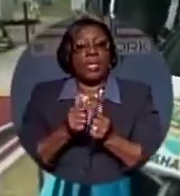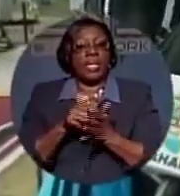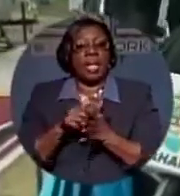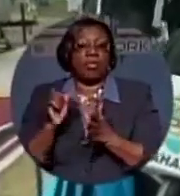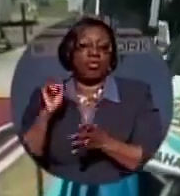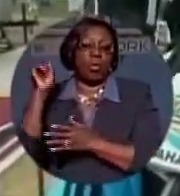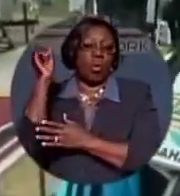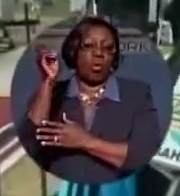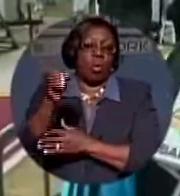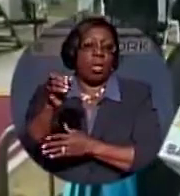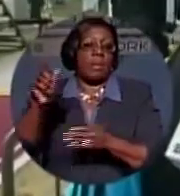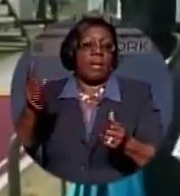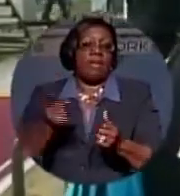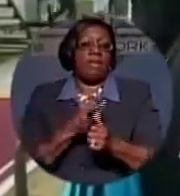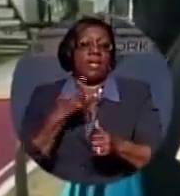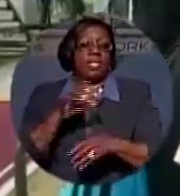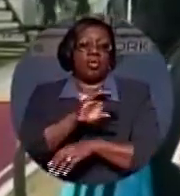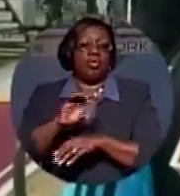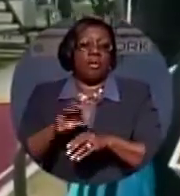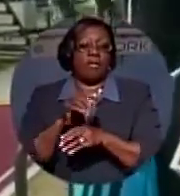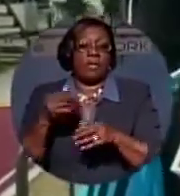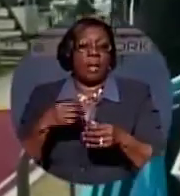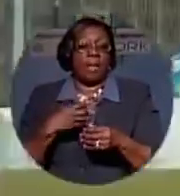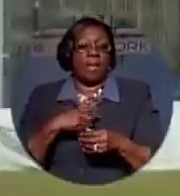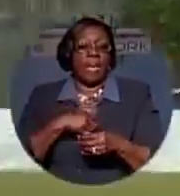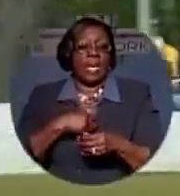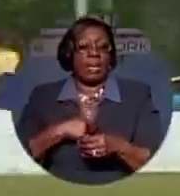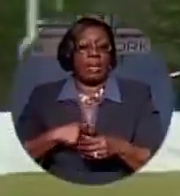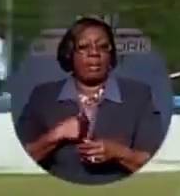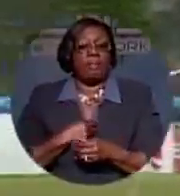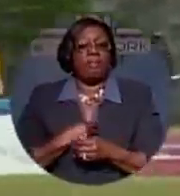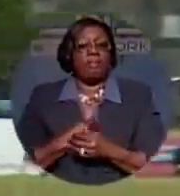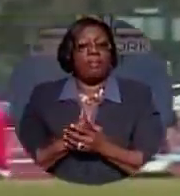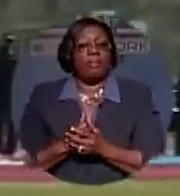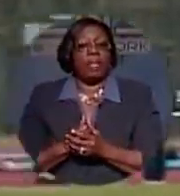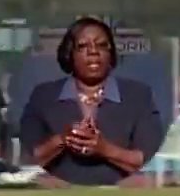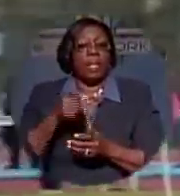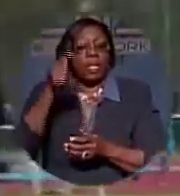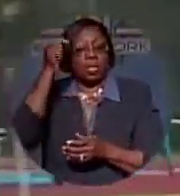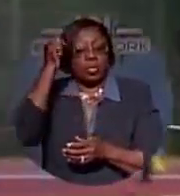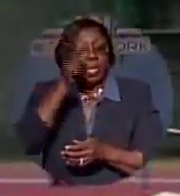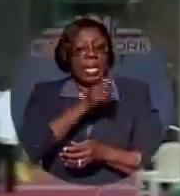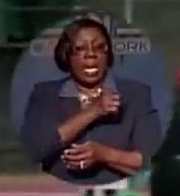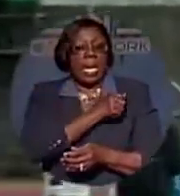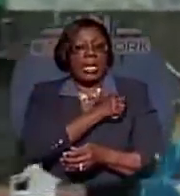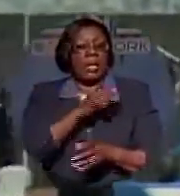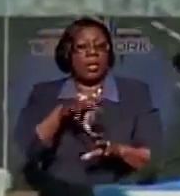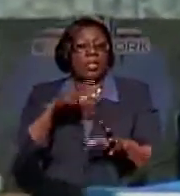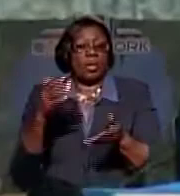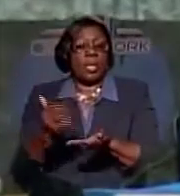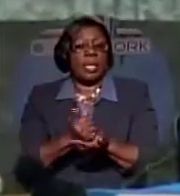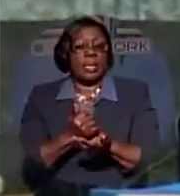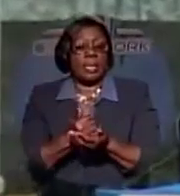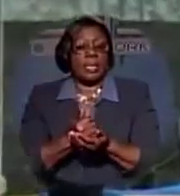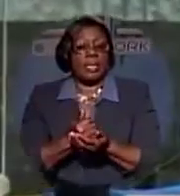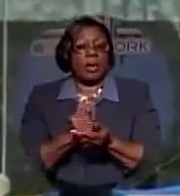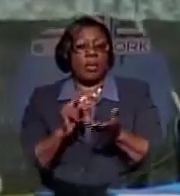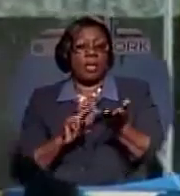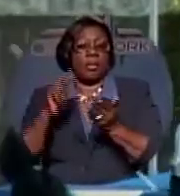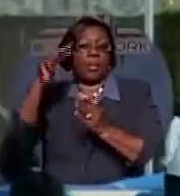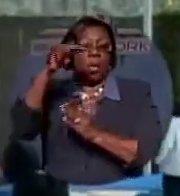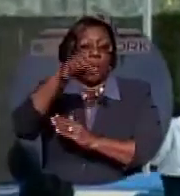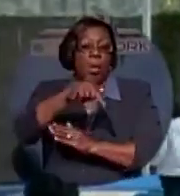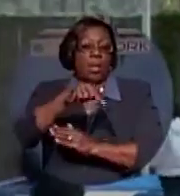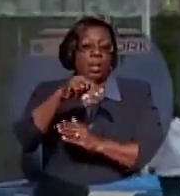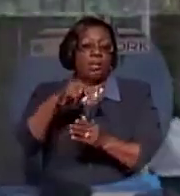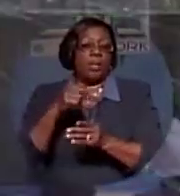for the medal. It's my first Carifta medal, and I just thank God for it. Trey Adderley also collecting a bronze medal in the pole vault under 20 boys for